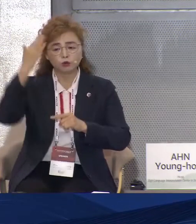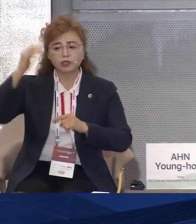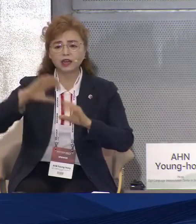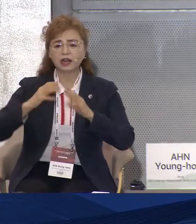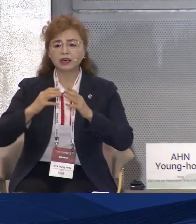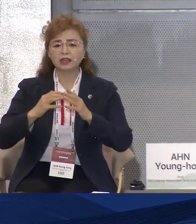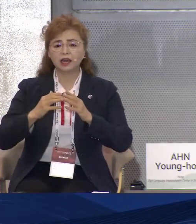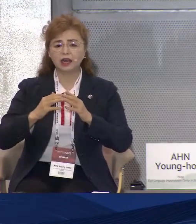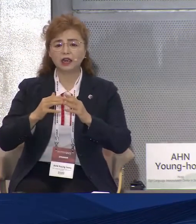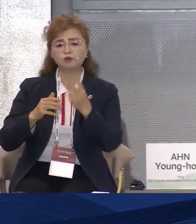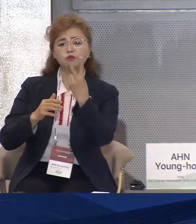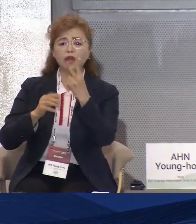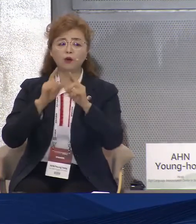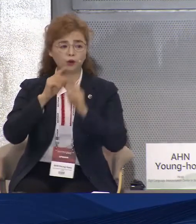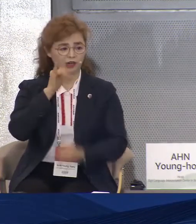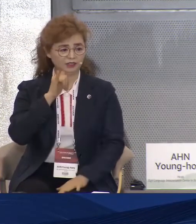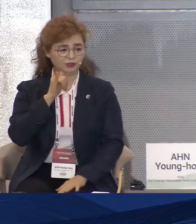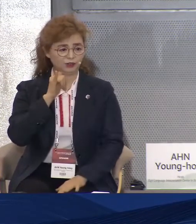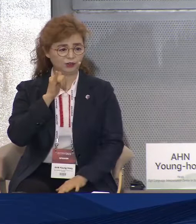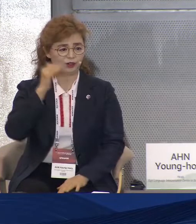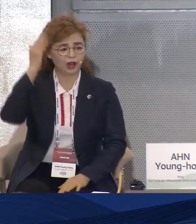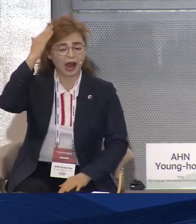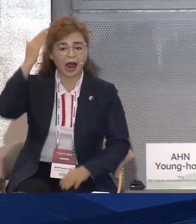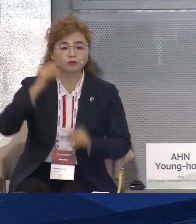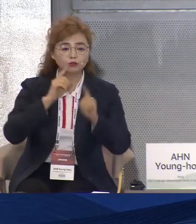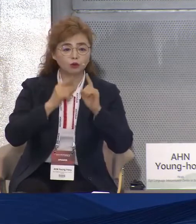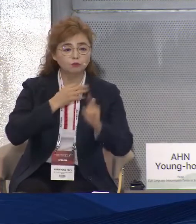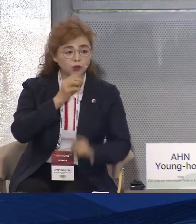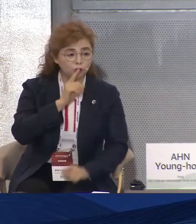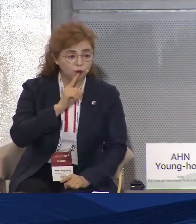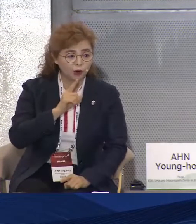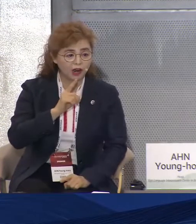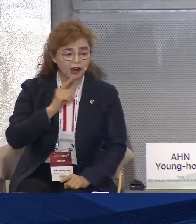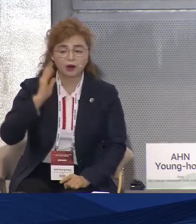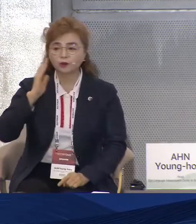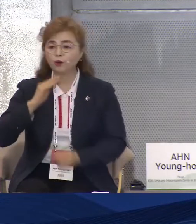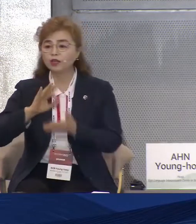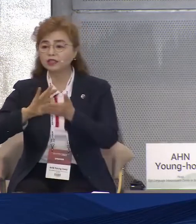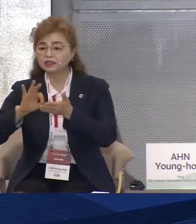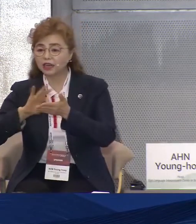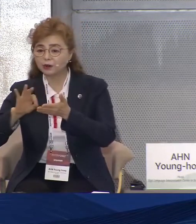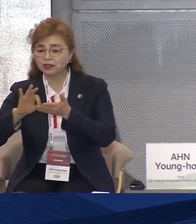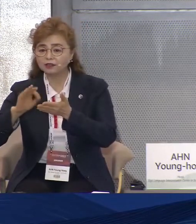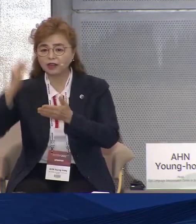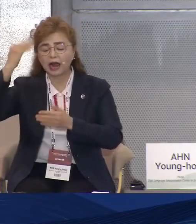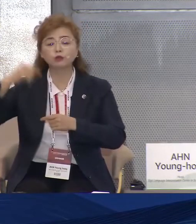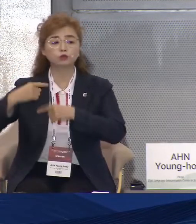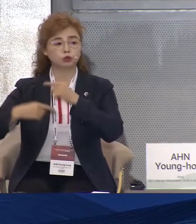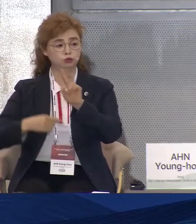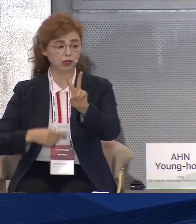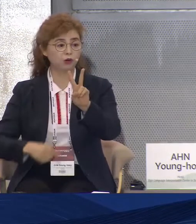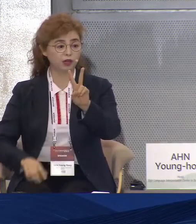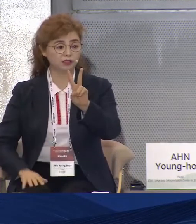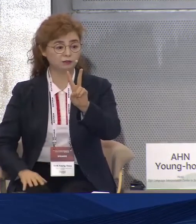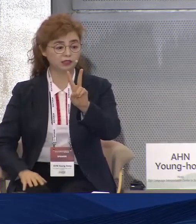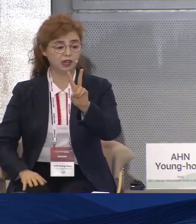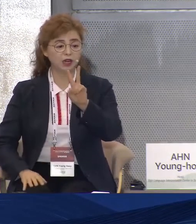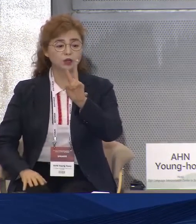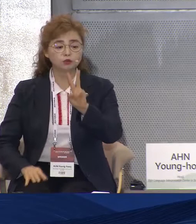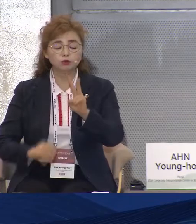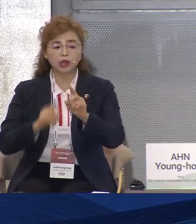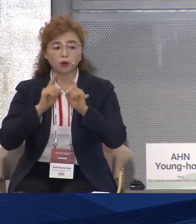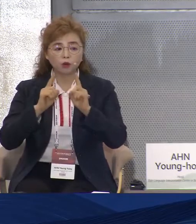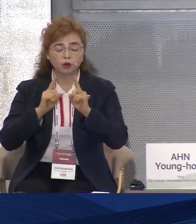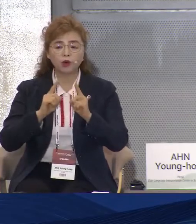of the demand. So in Korea, again, we have two Korean languages, the spoken language and the